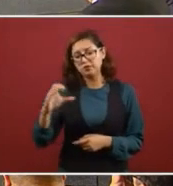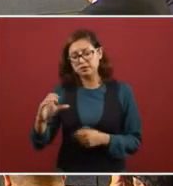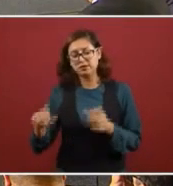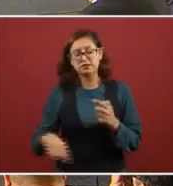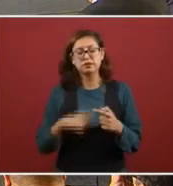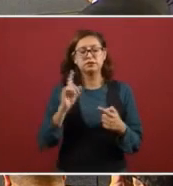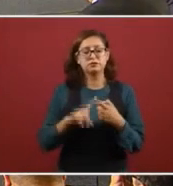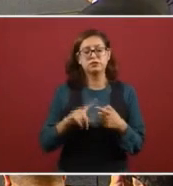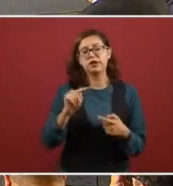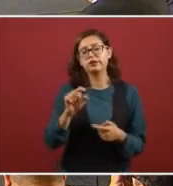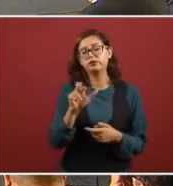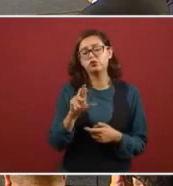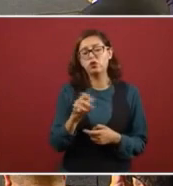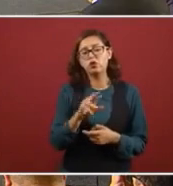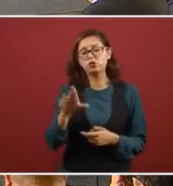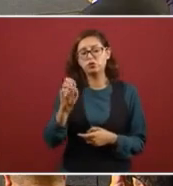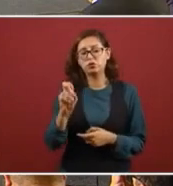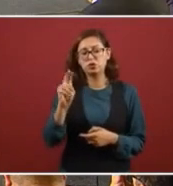from Torreon.